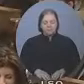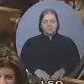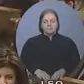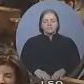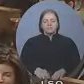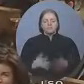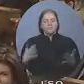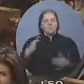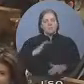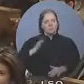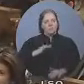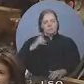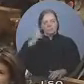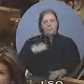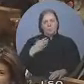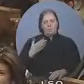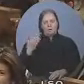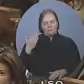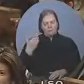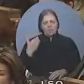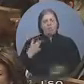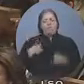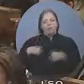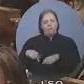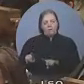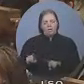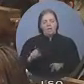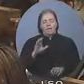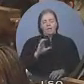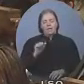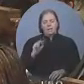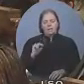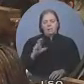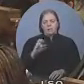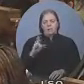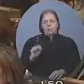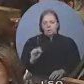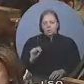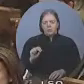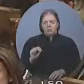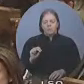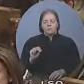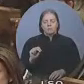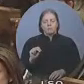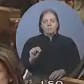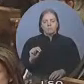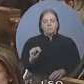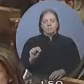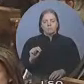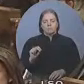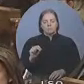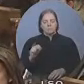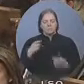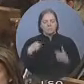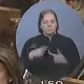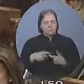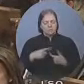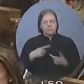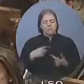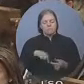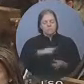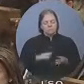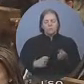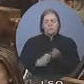to Cancun as a government, and we're going to strongly support the Copenhagen Accord. What else can we do with respect to